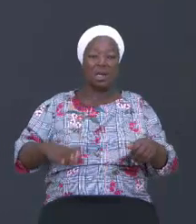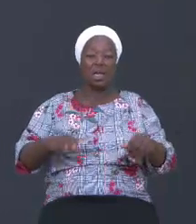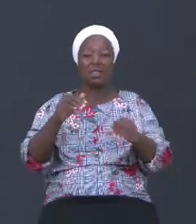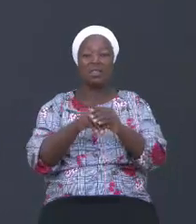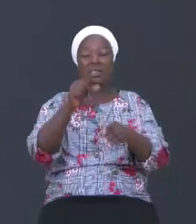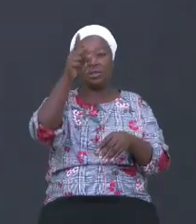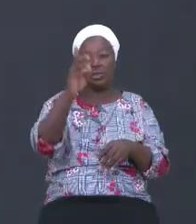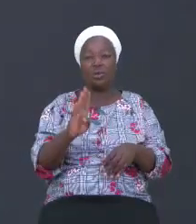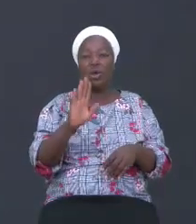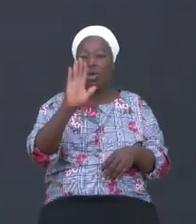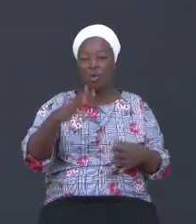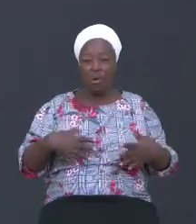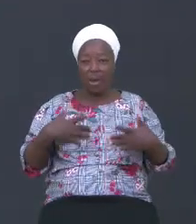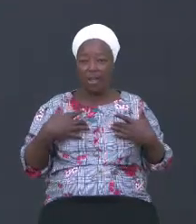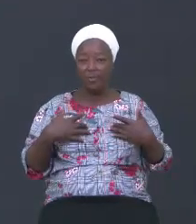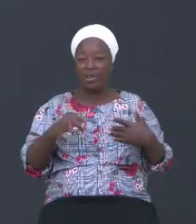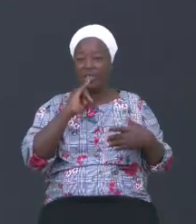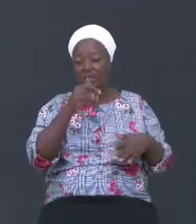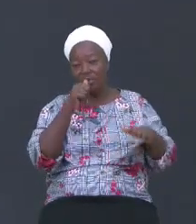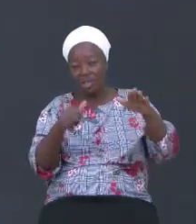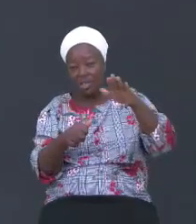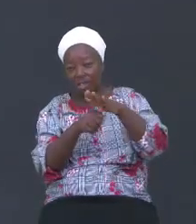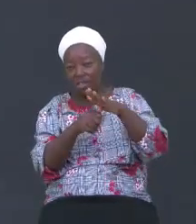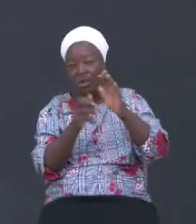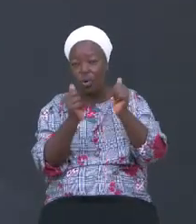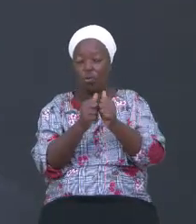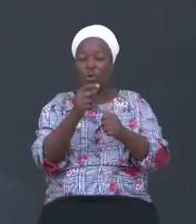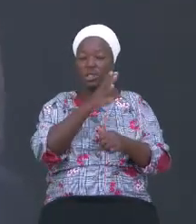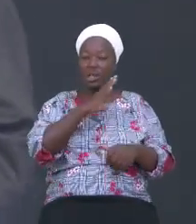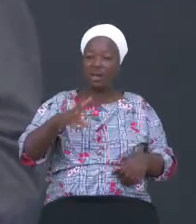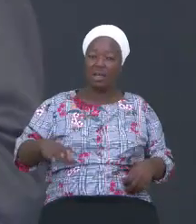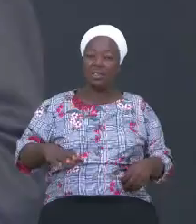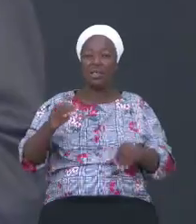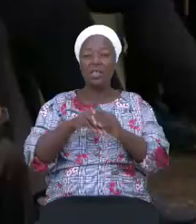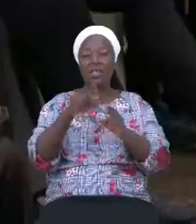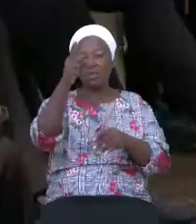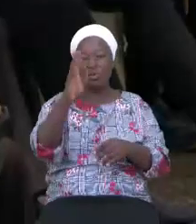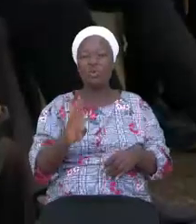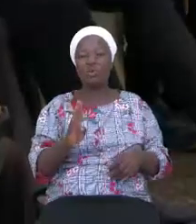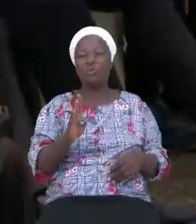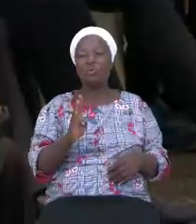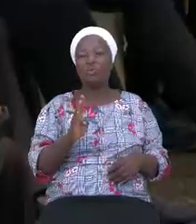God. Your life is hid with Christ in